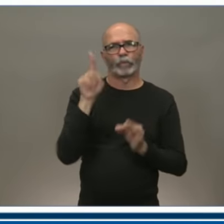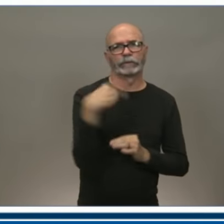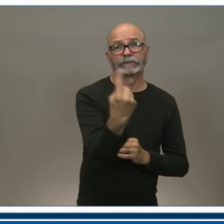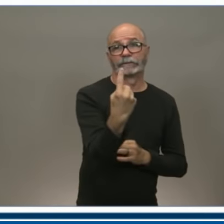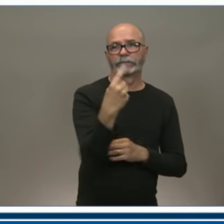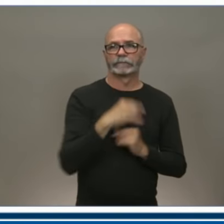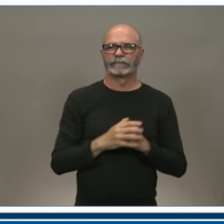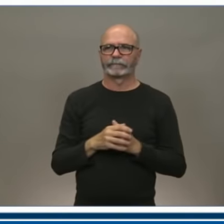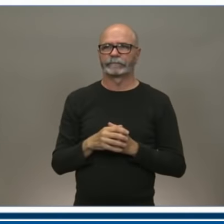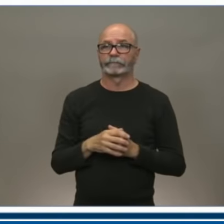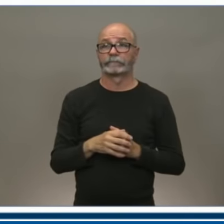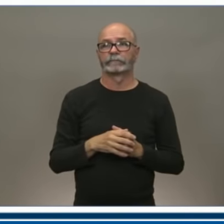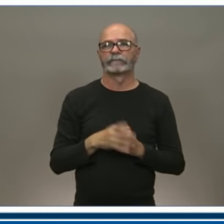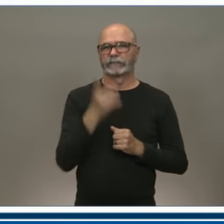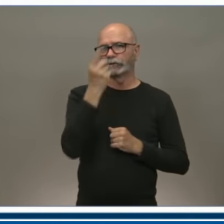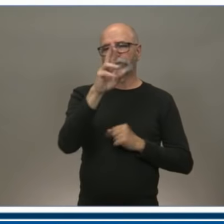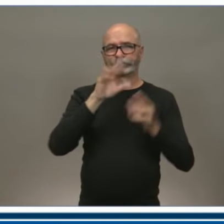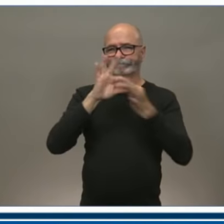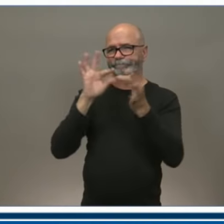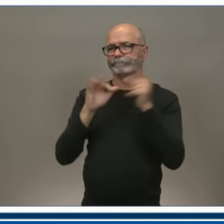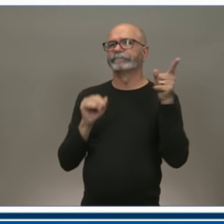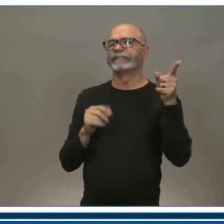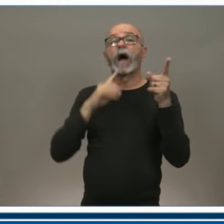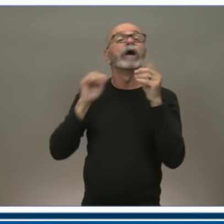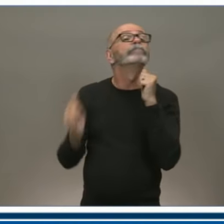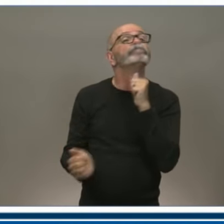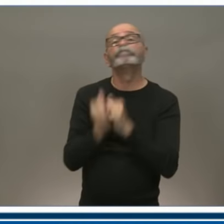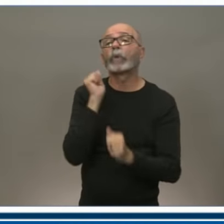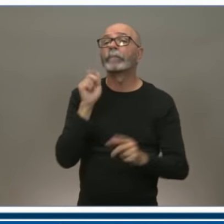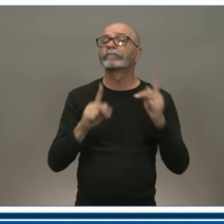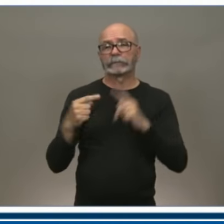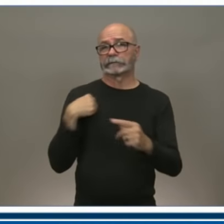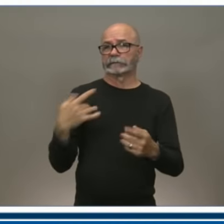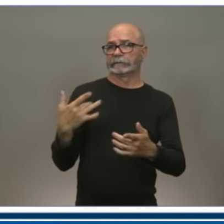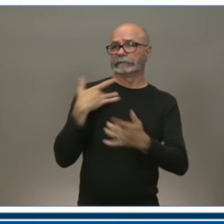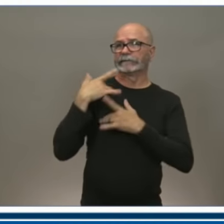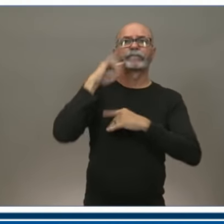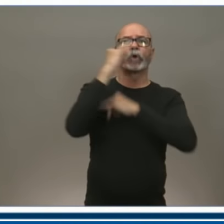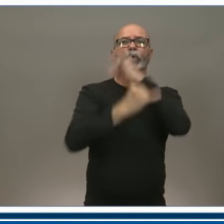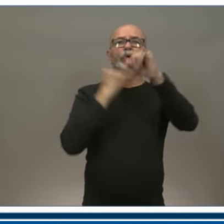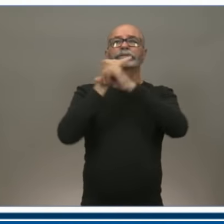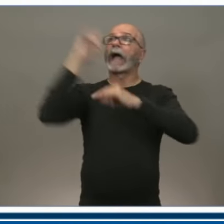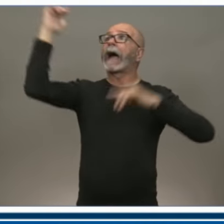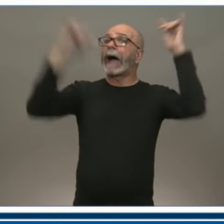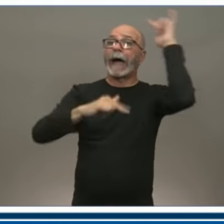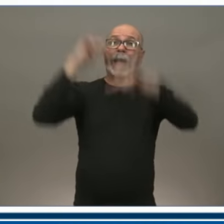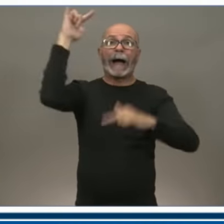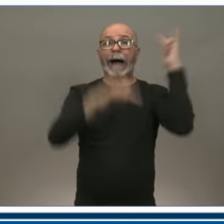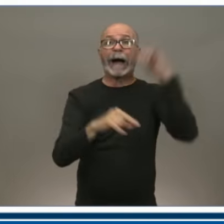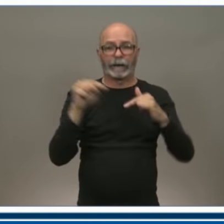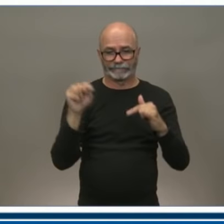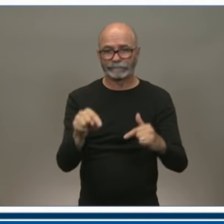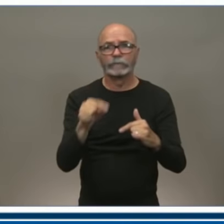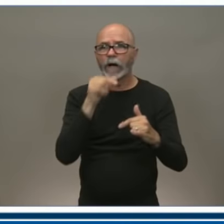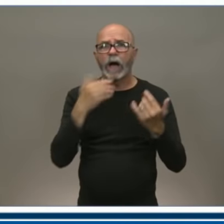up most commonly for international students who may not have health insurance that would allow them